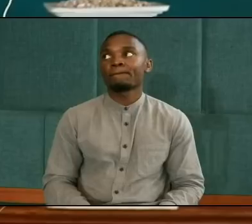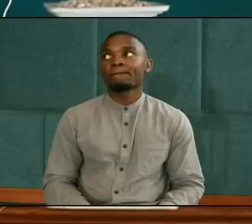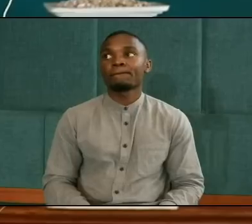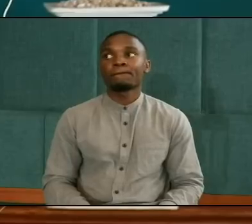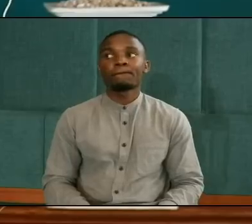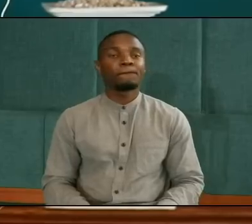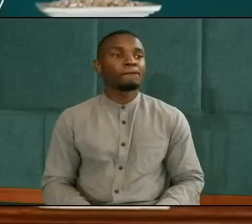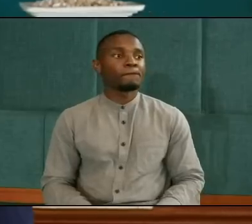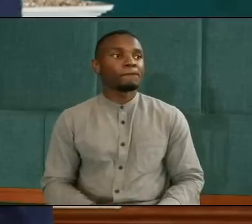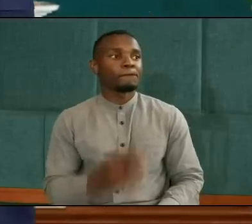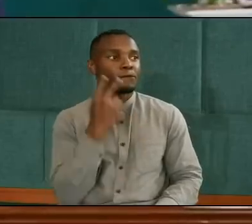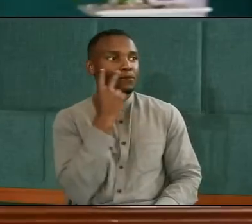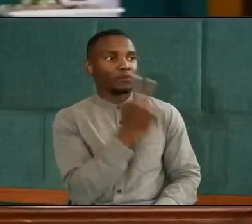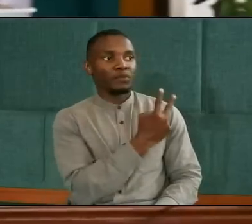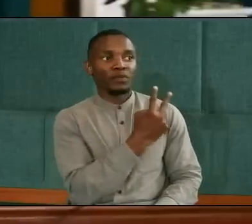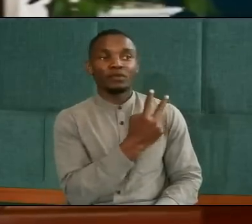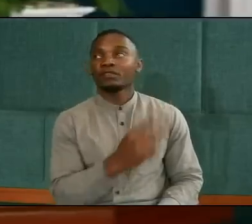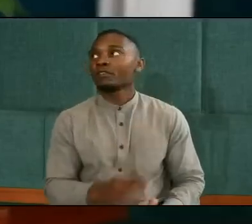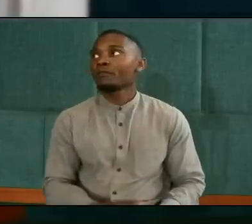That one.